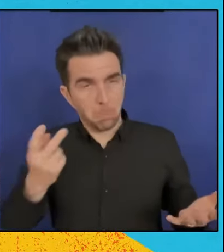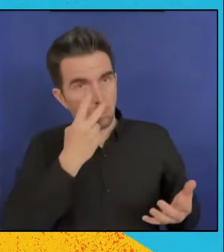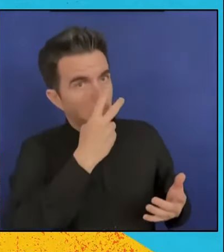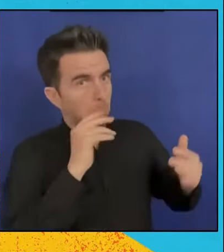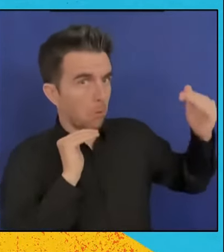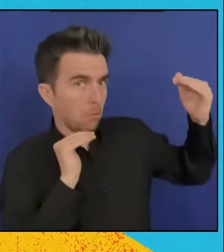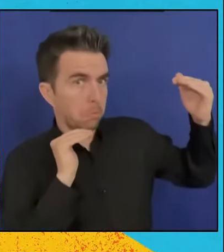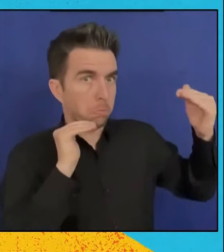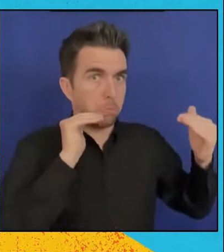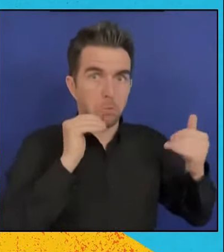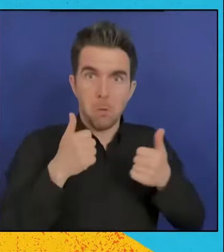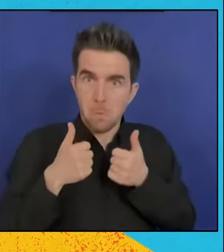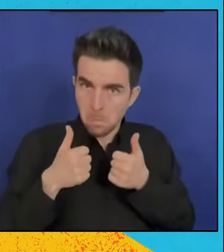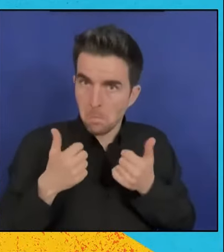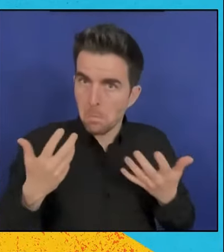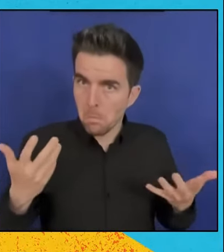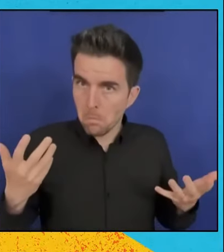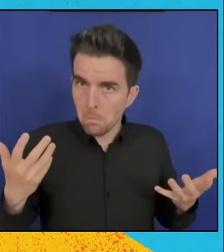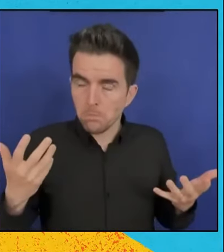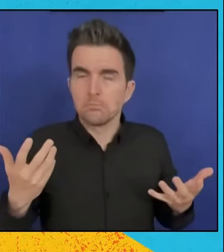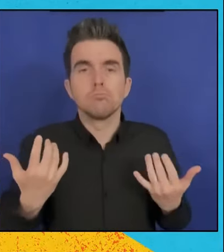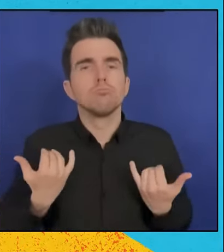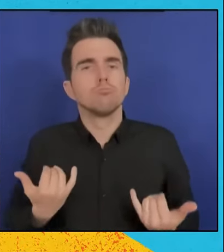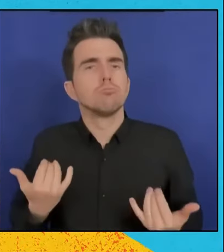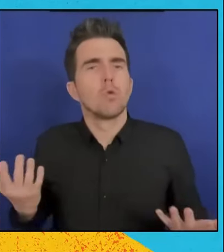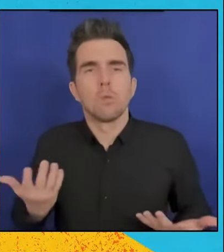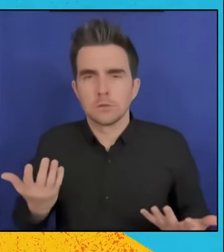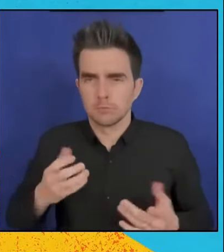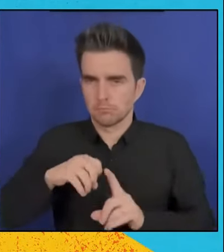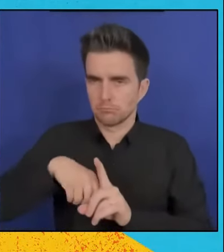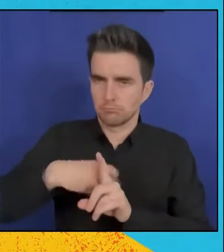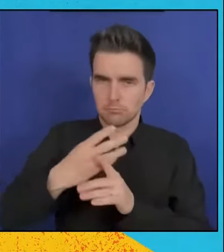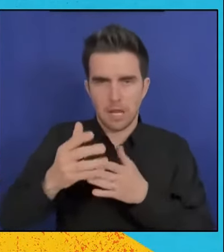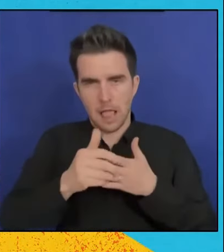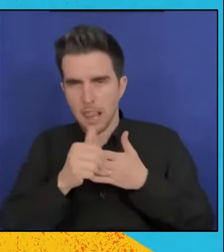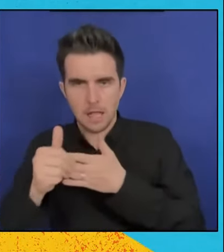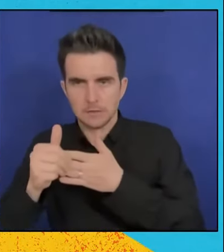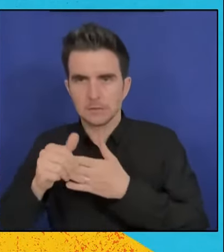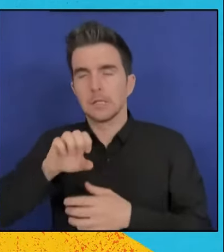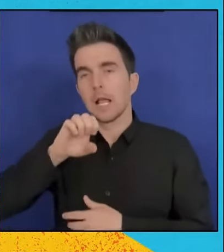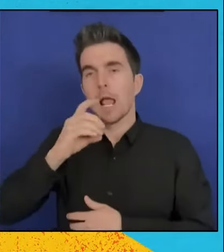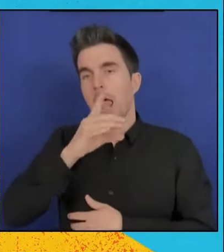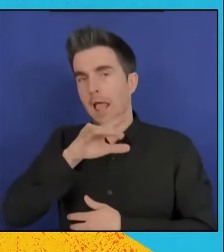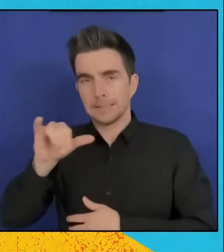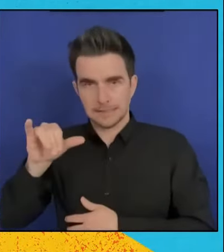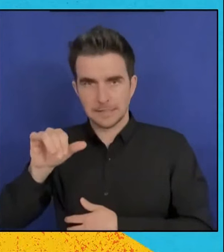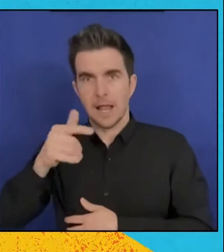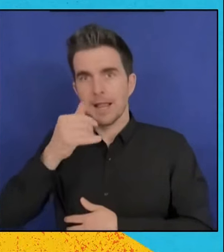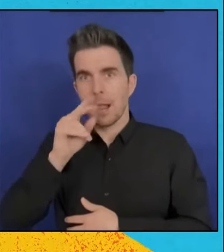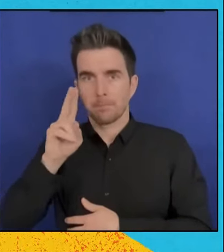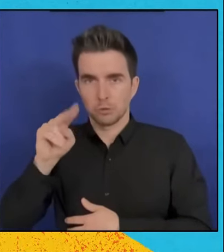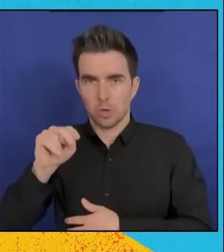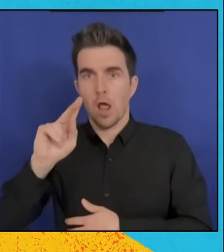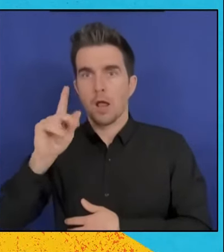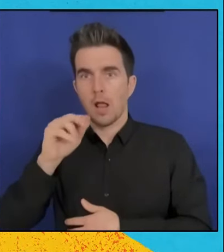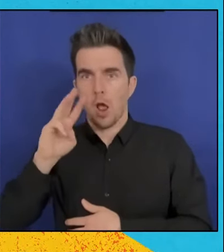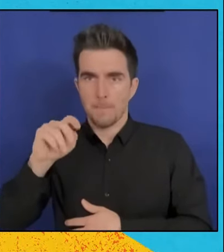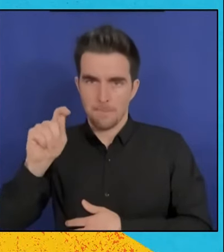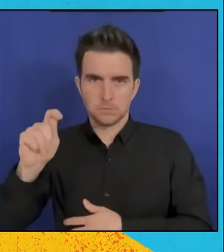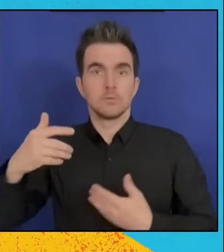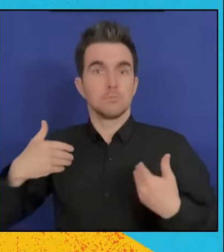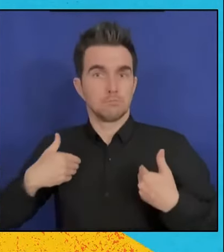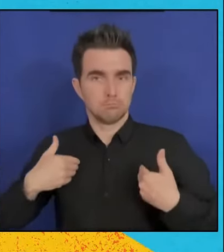of our tensions. Yet, admit it or not, we are really at this special moment that we have like 7 more